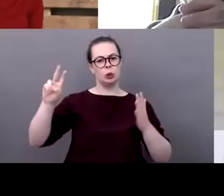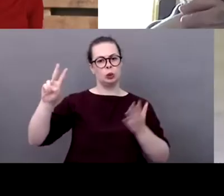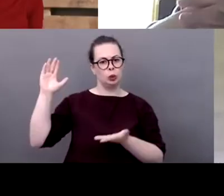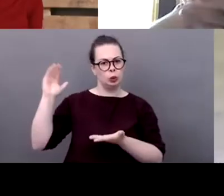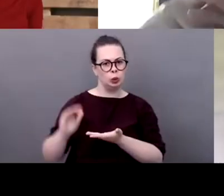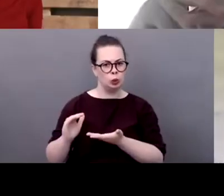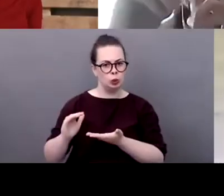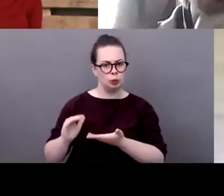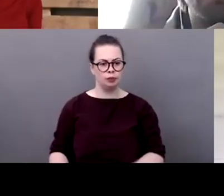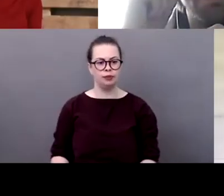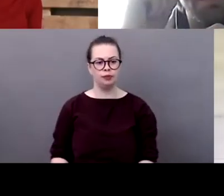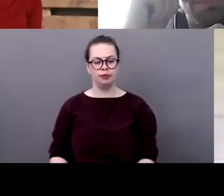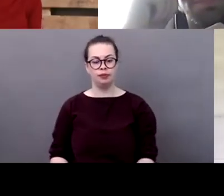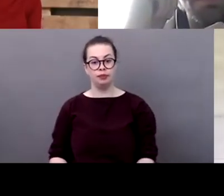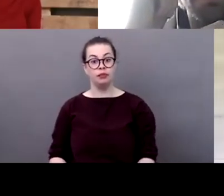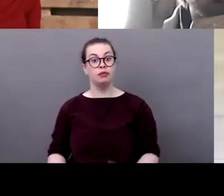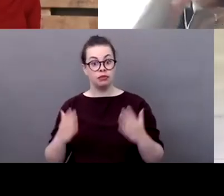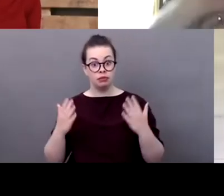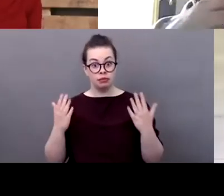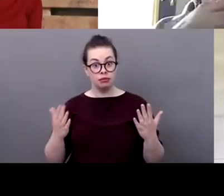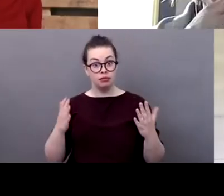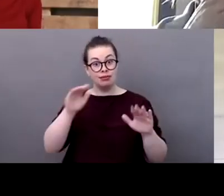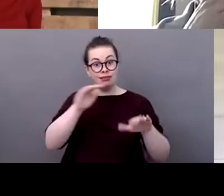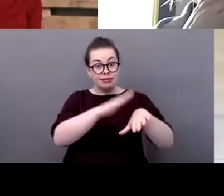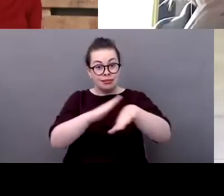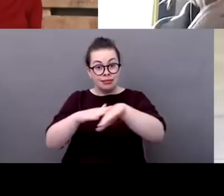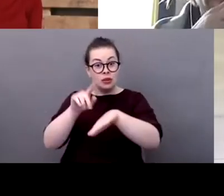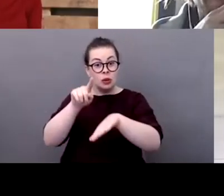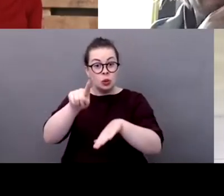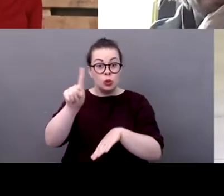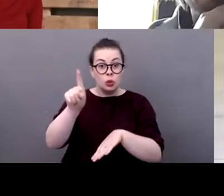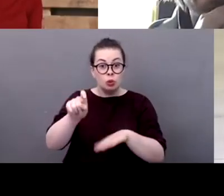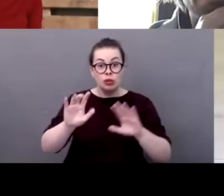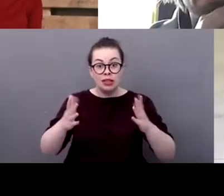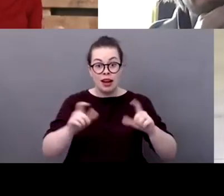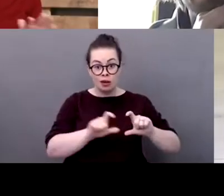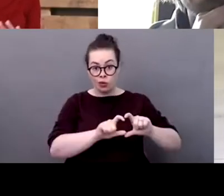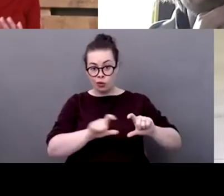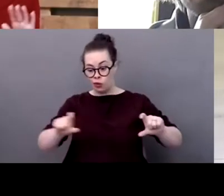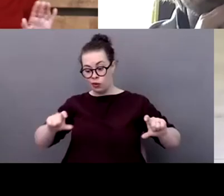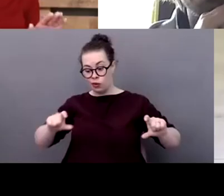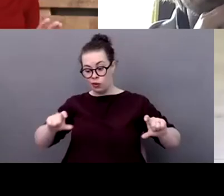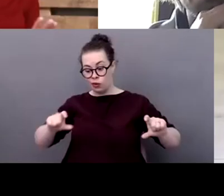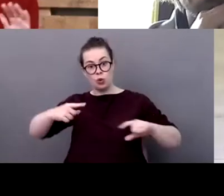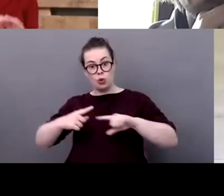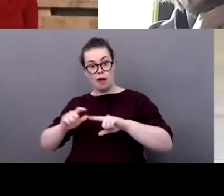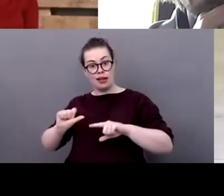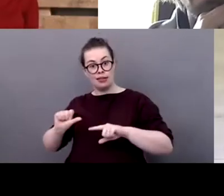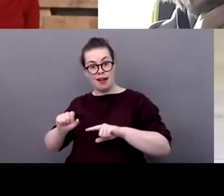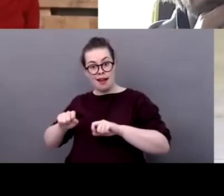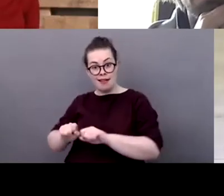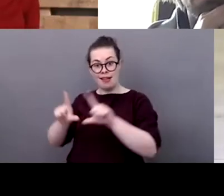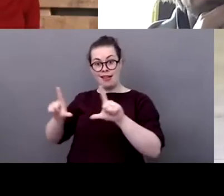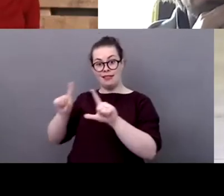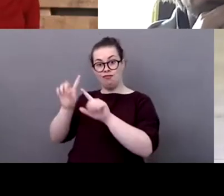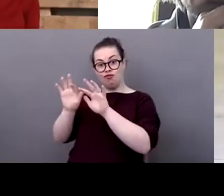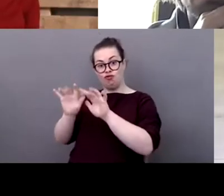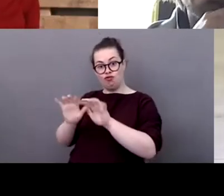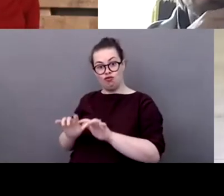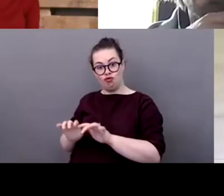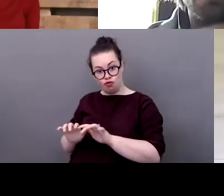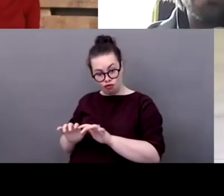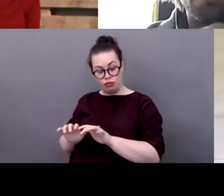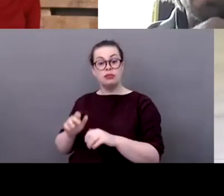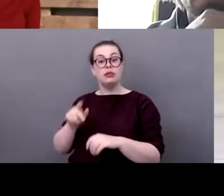and we will try to answer all of them at the end of the session. If not, the panelists, you can answer directly to